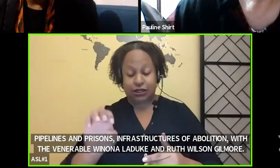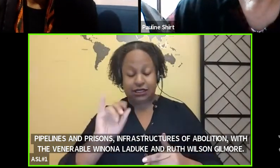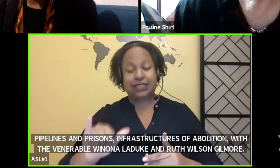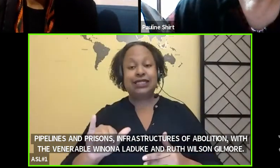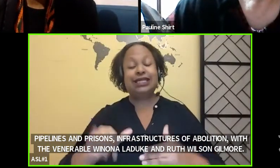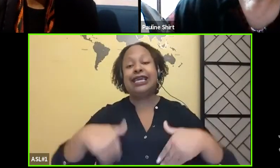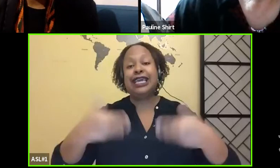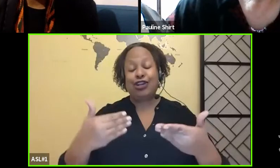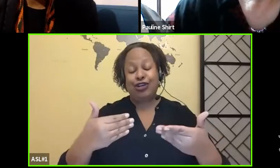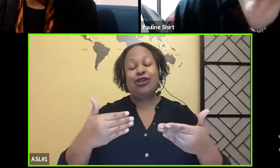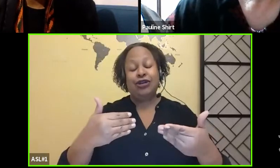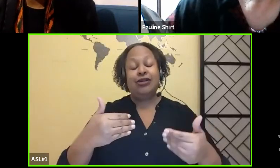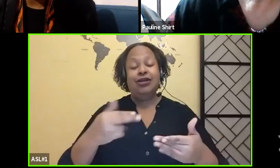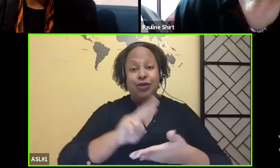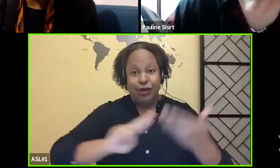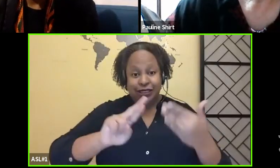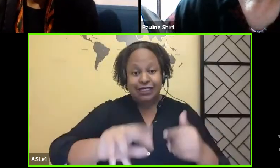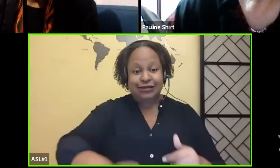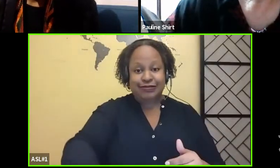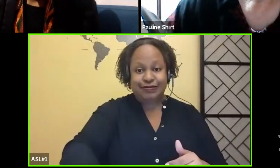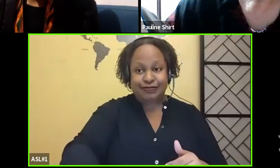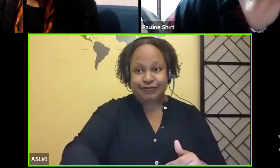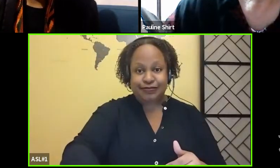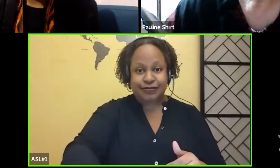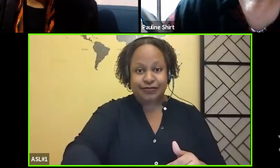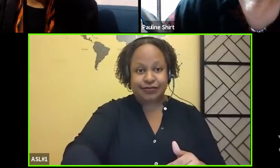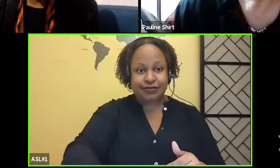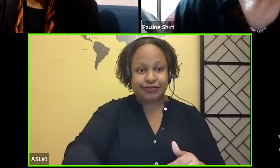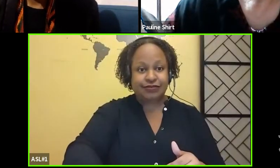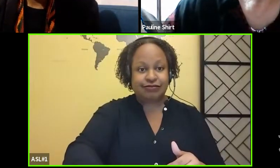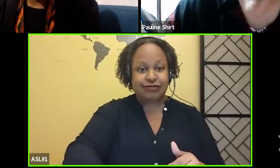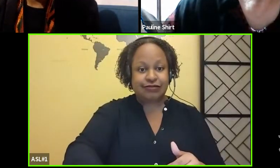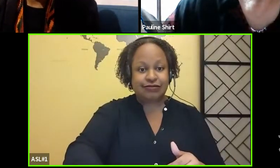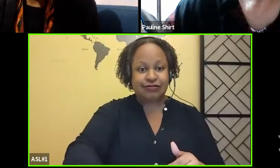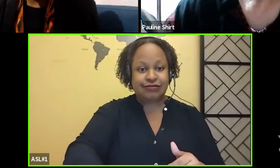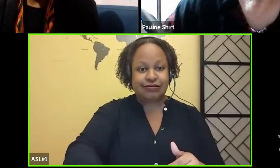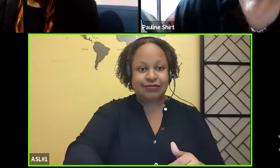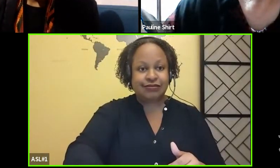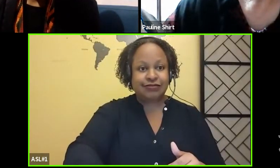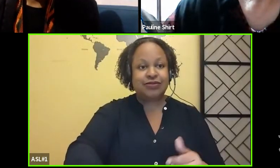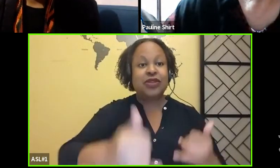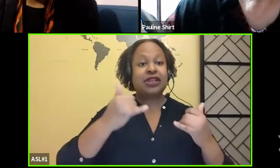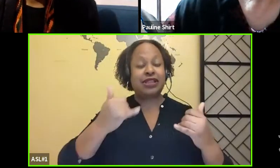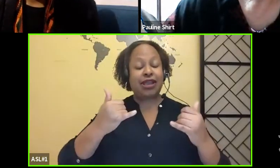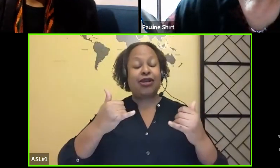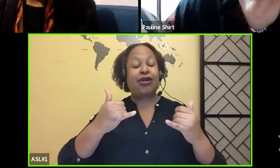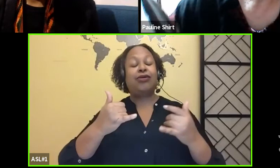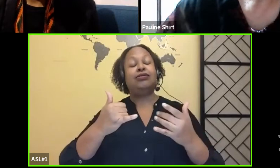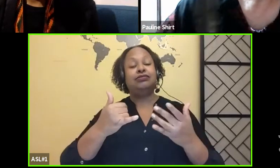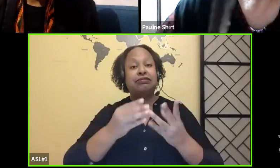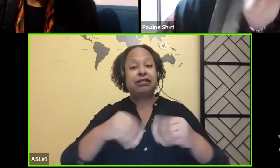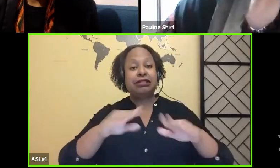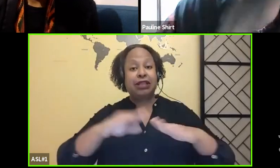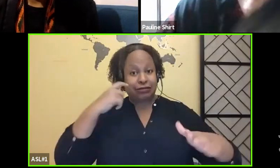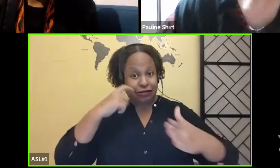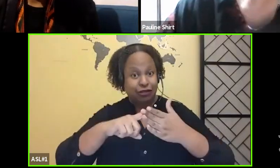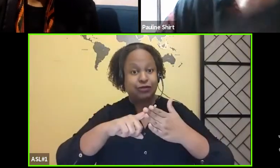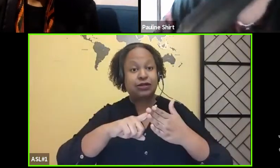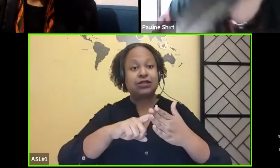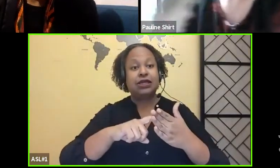Haudenosaunee, Anishinaabe, the Mississauga of the Credit First Nation, and the Huron-Wendat